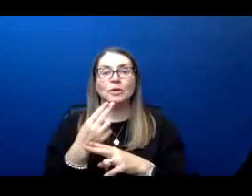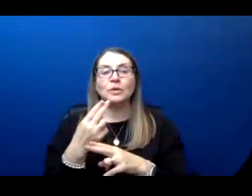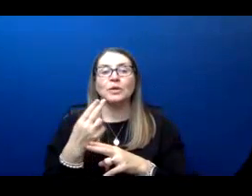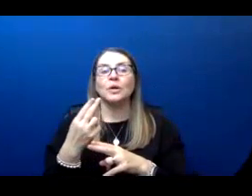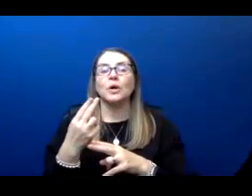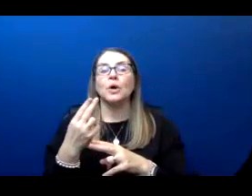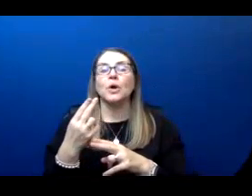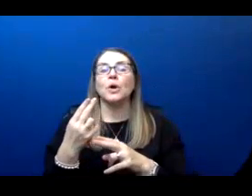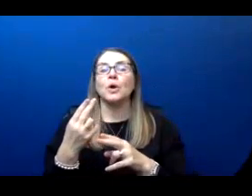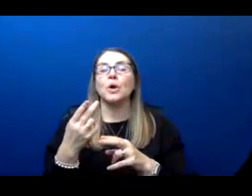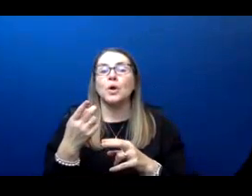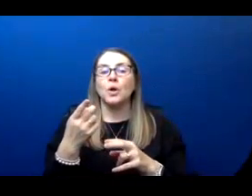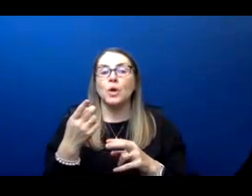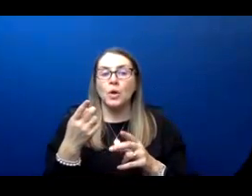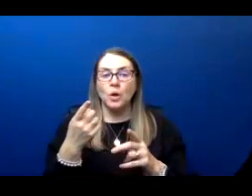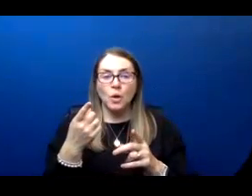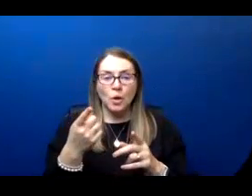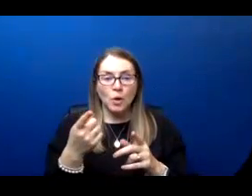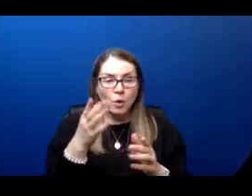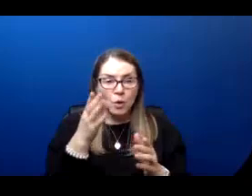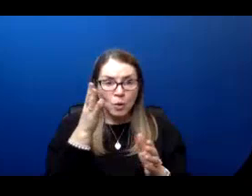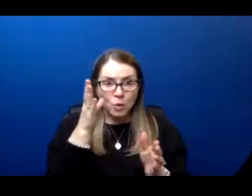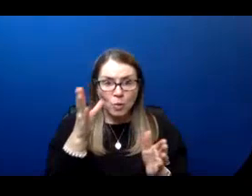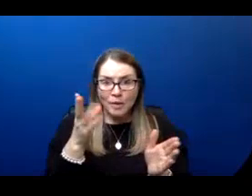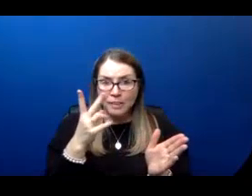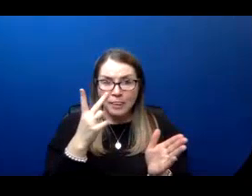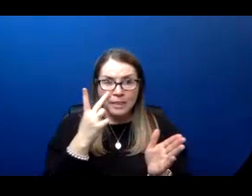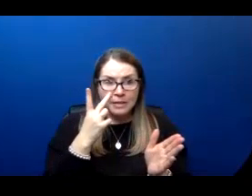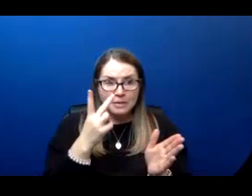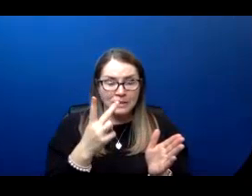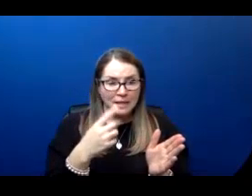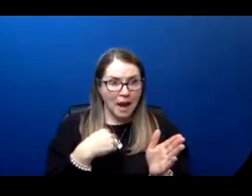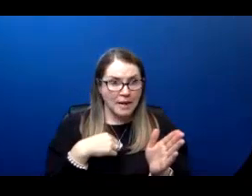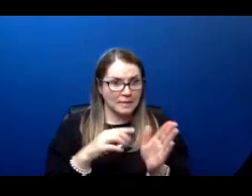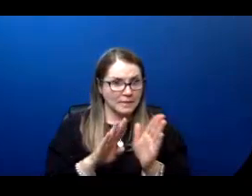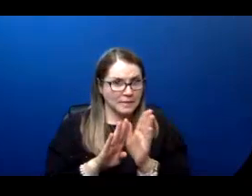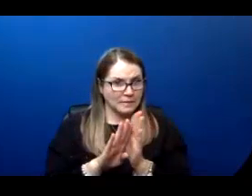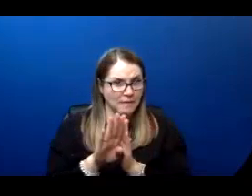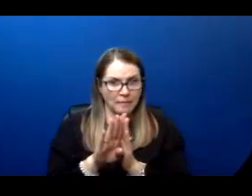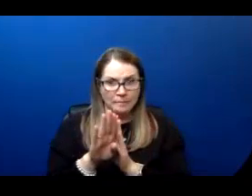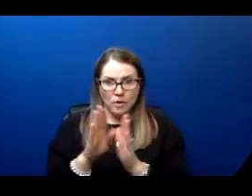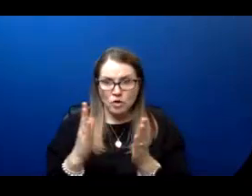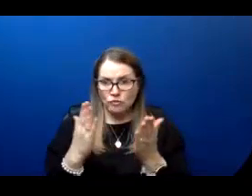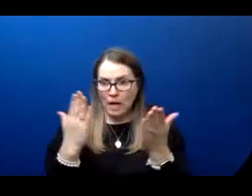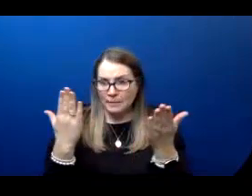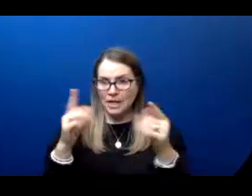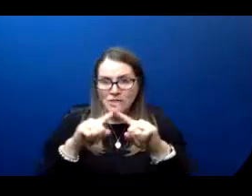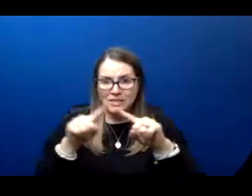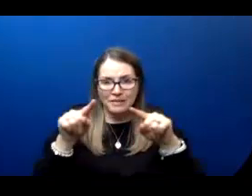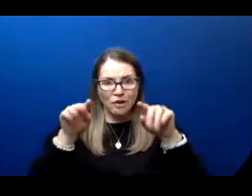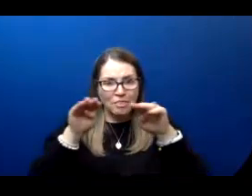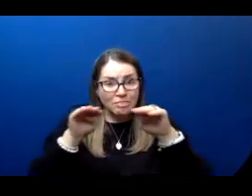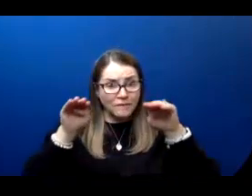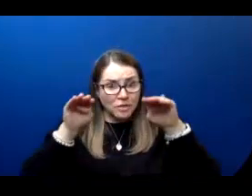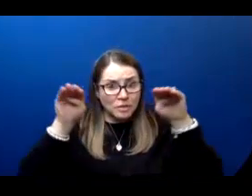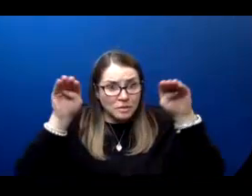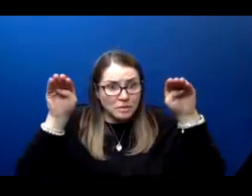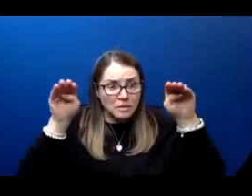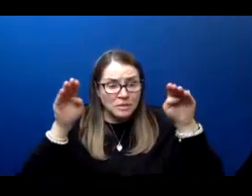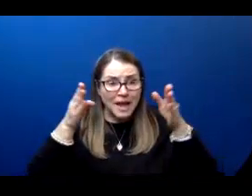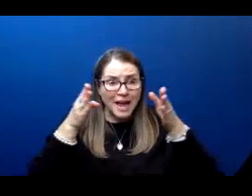you're gonna see that I developed the recommendations in different levels. So individual level,